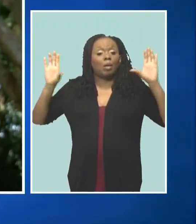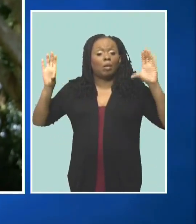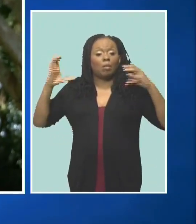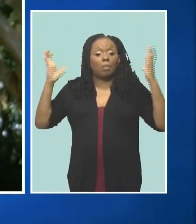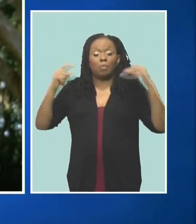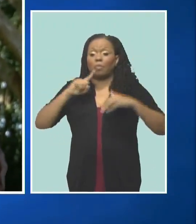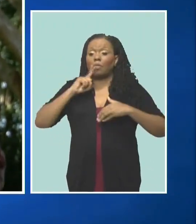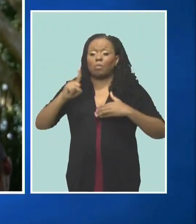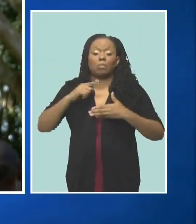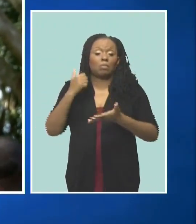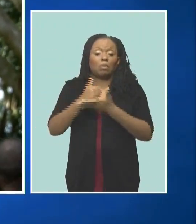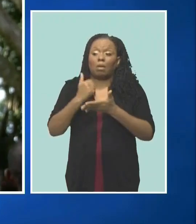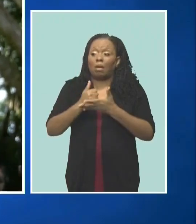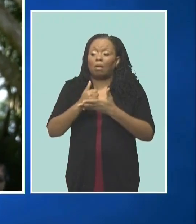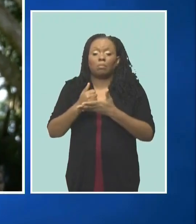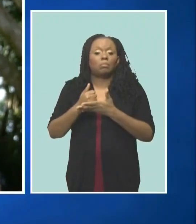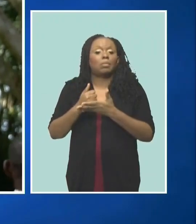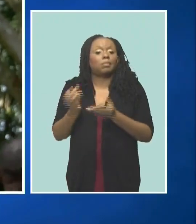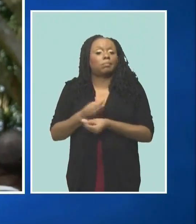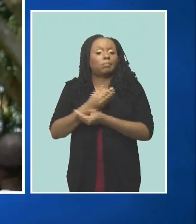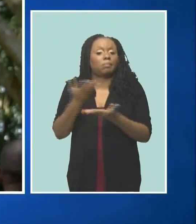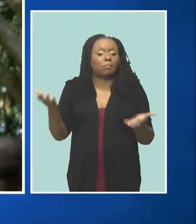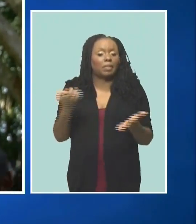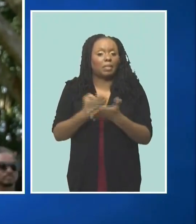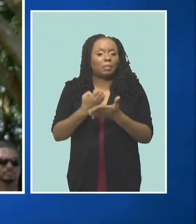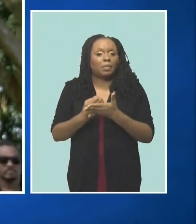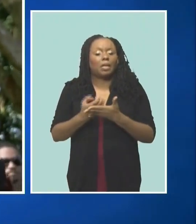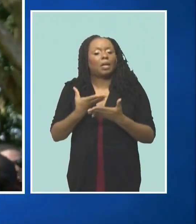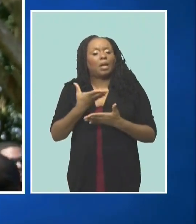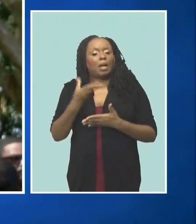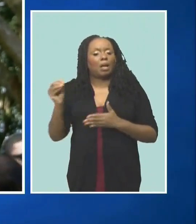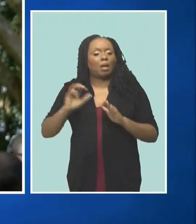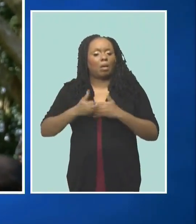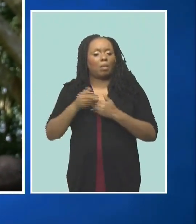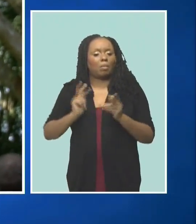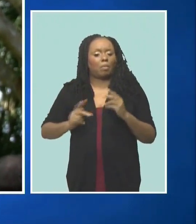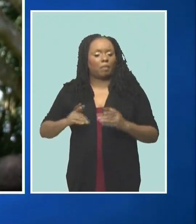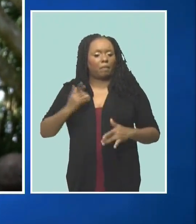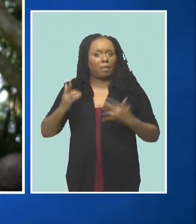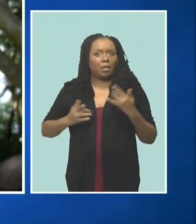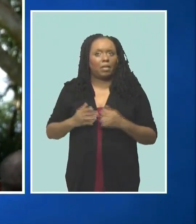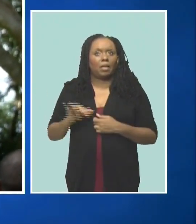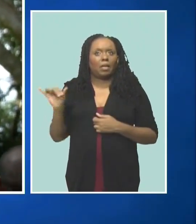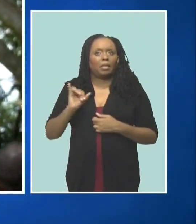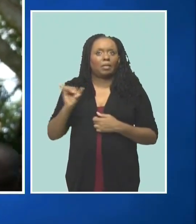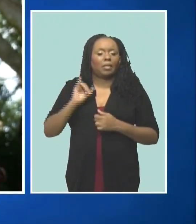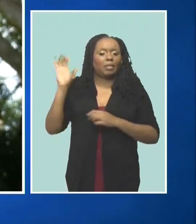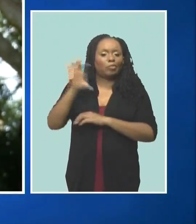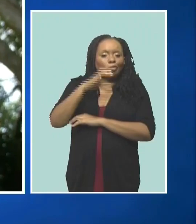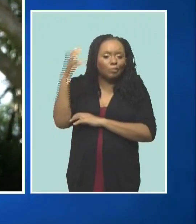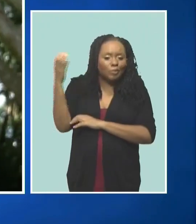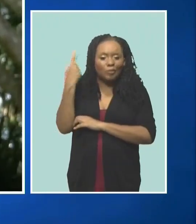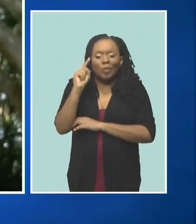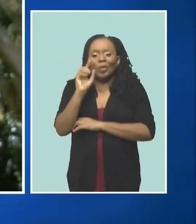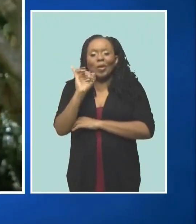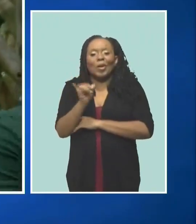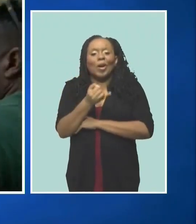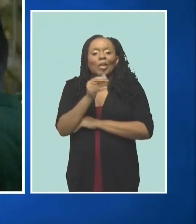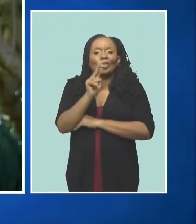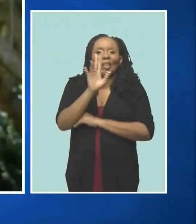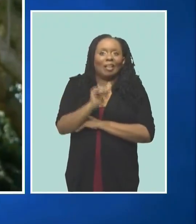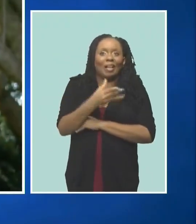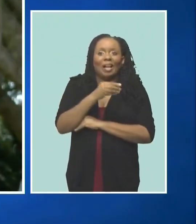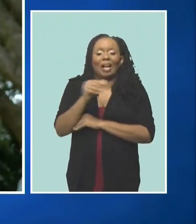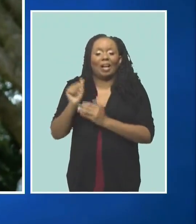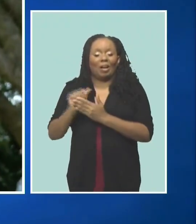the economy of Barbados and also to the way people feel. I think Barbadians feel good. It's almost like Christmas in July and August. So happy Crop Over